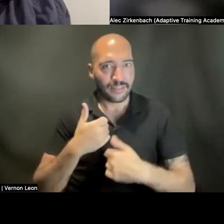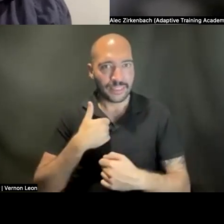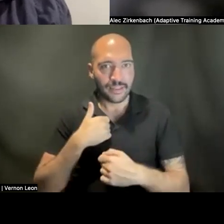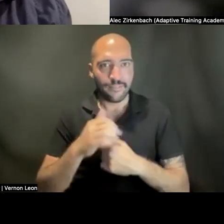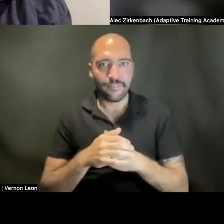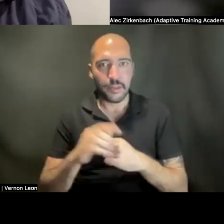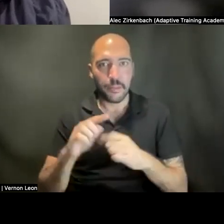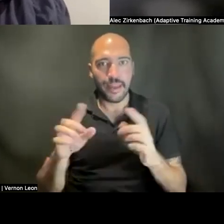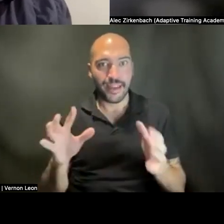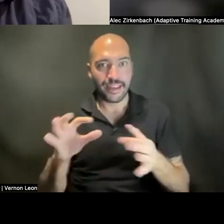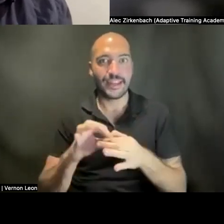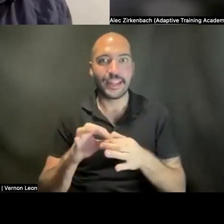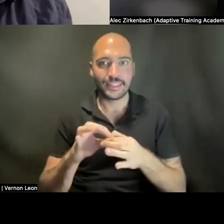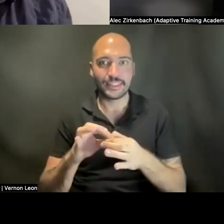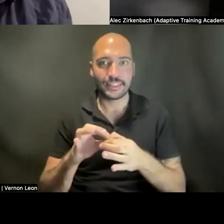connecting